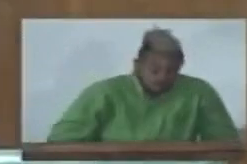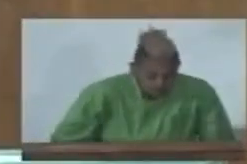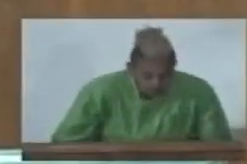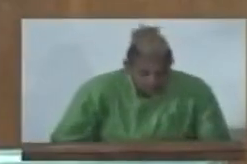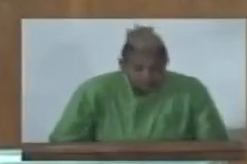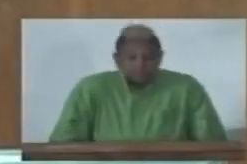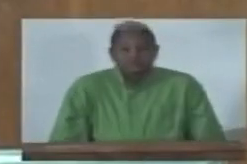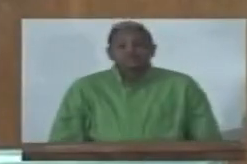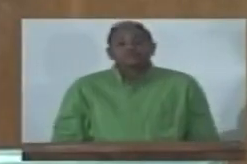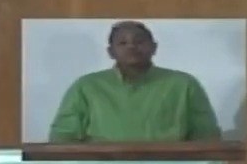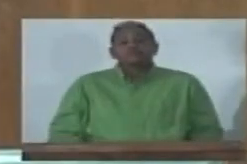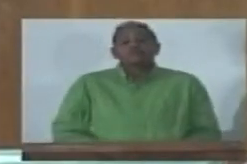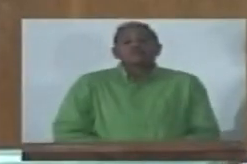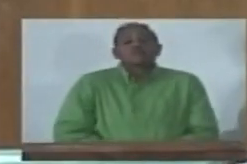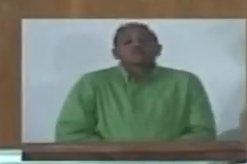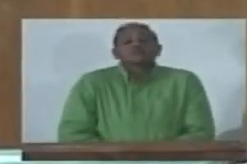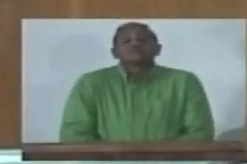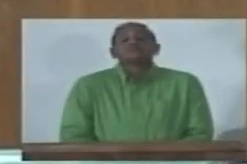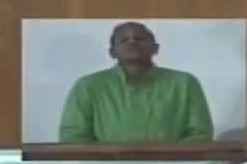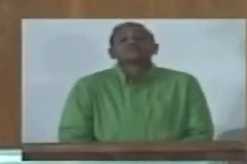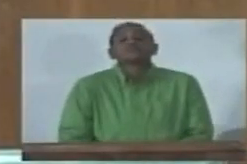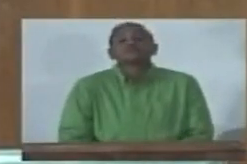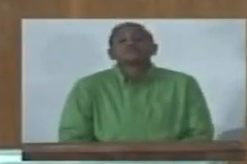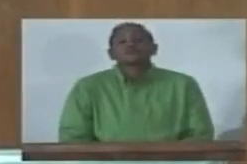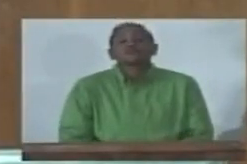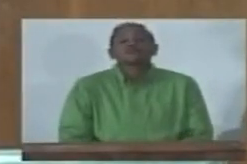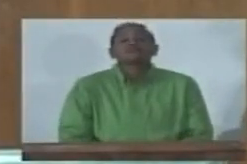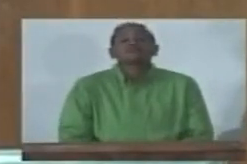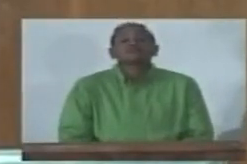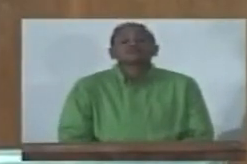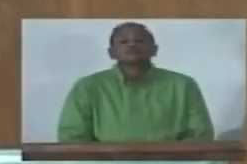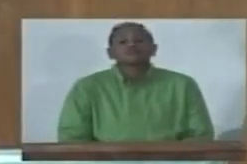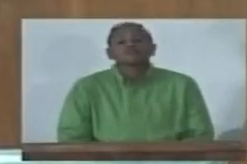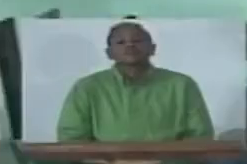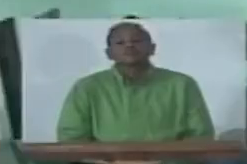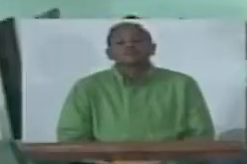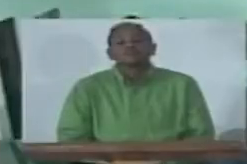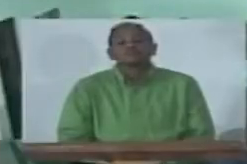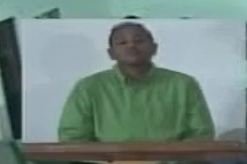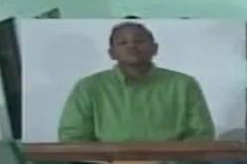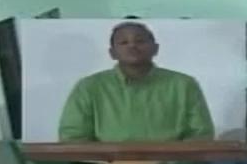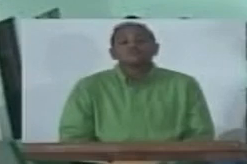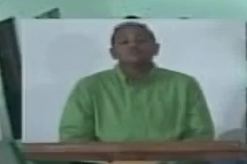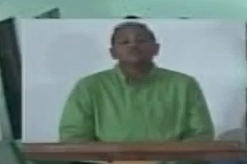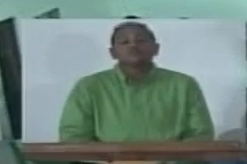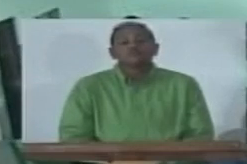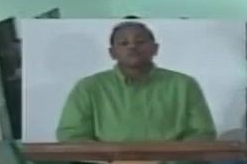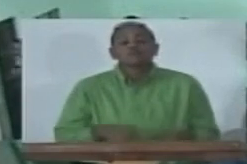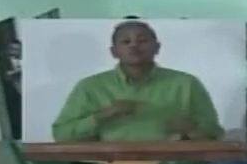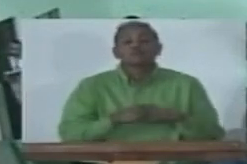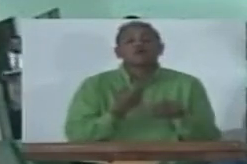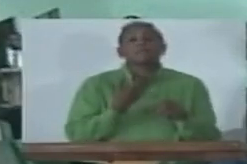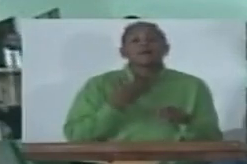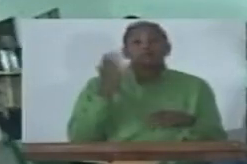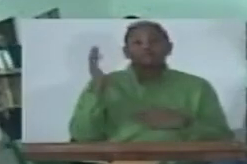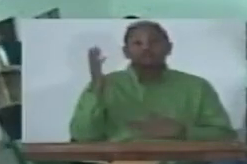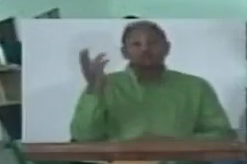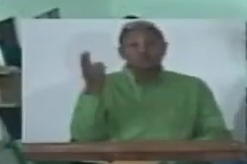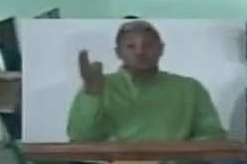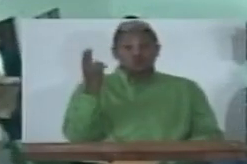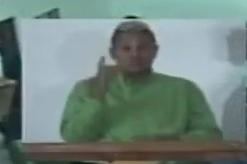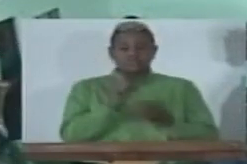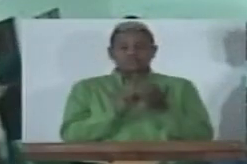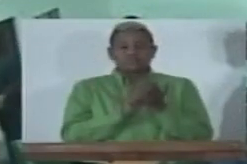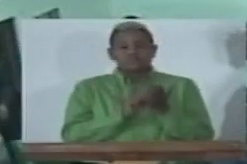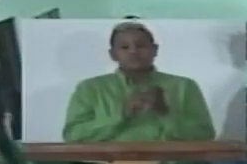my presentation using an article from the Jamaica Gleaner of October 11,